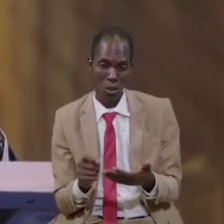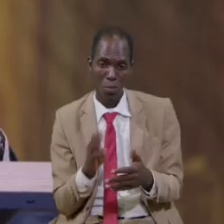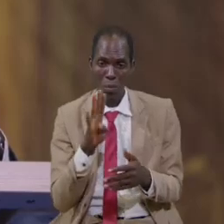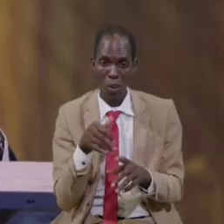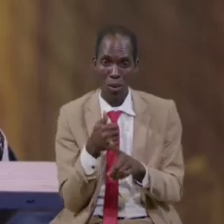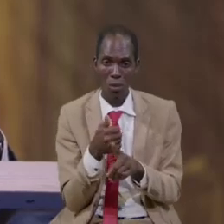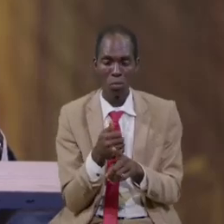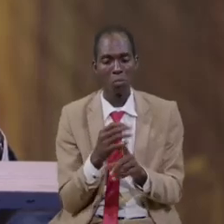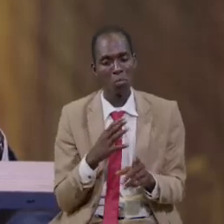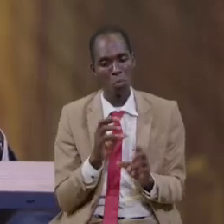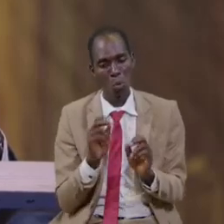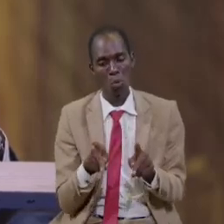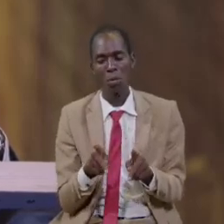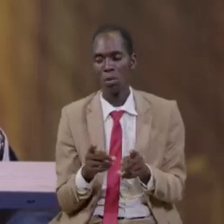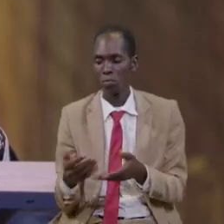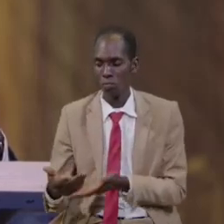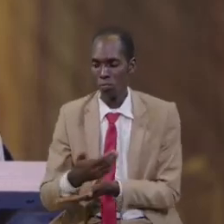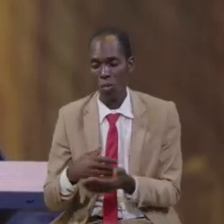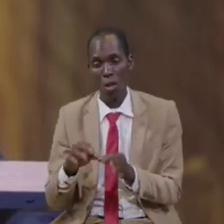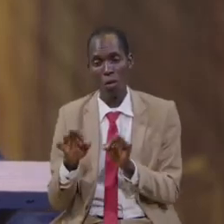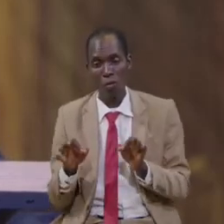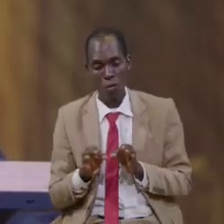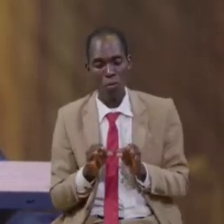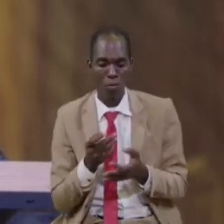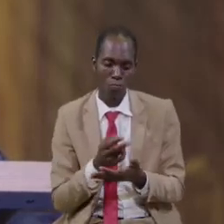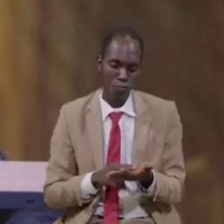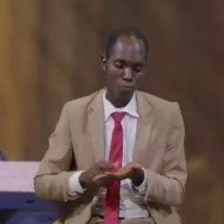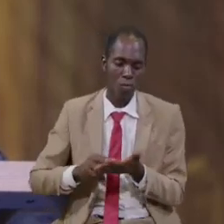cannot, they will help you to do so.